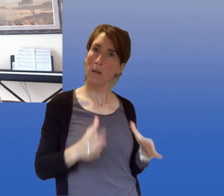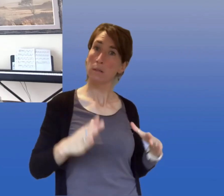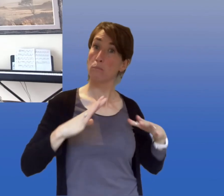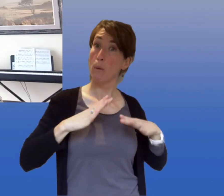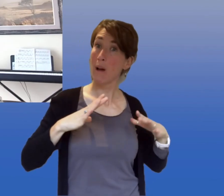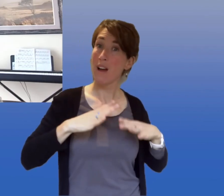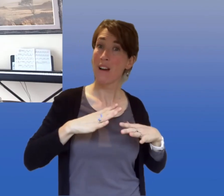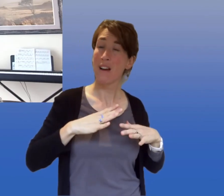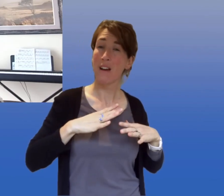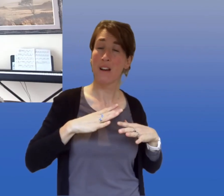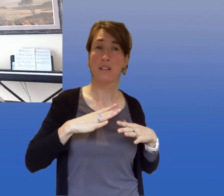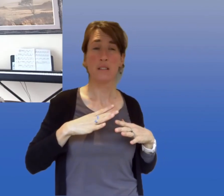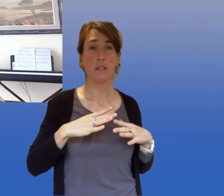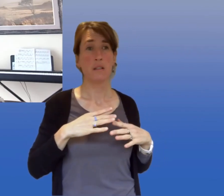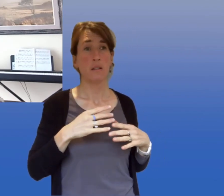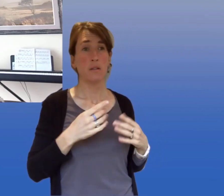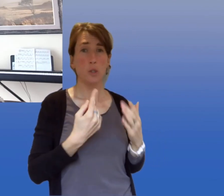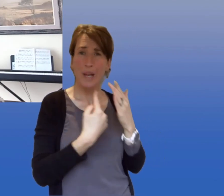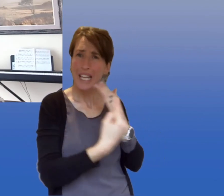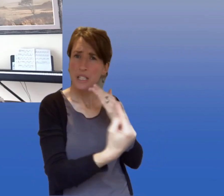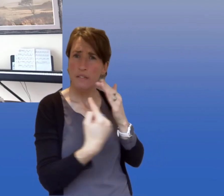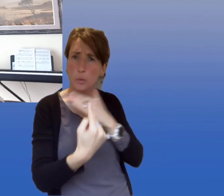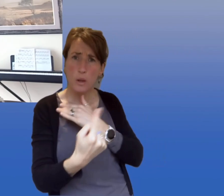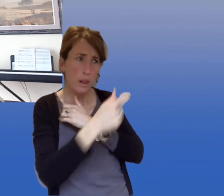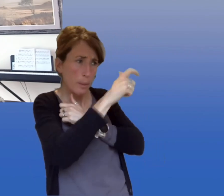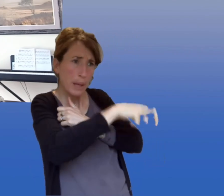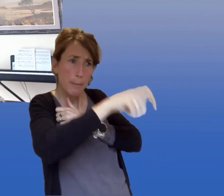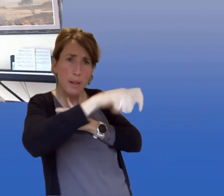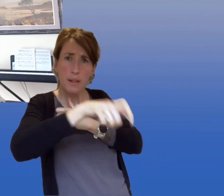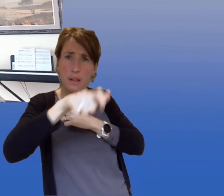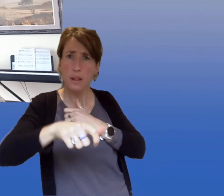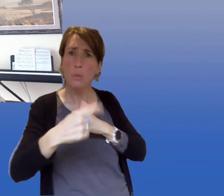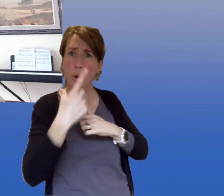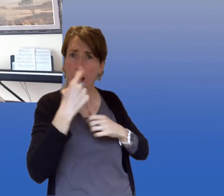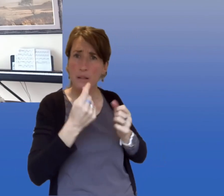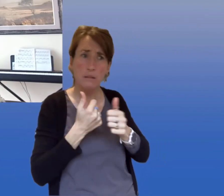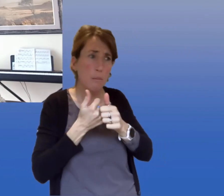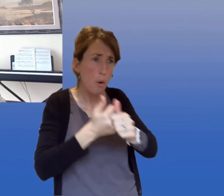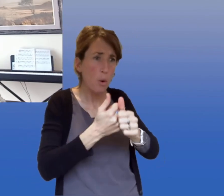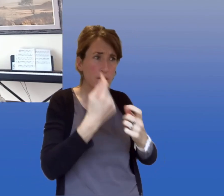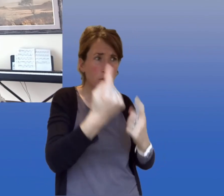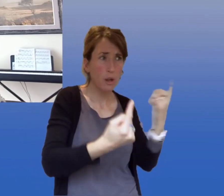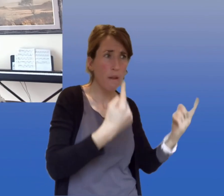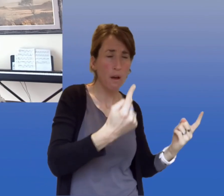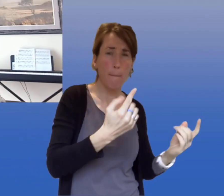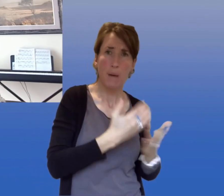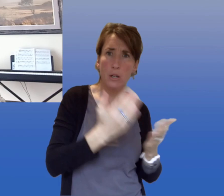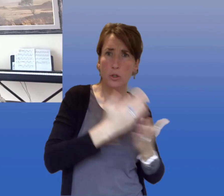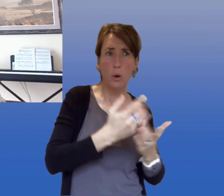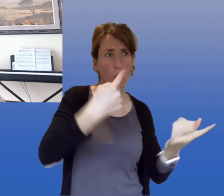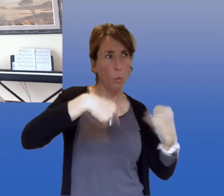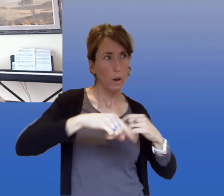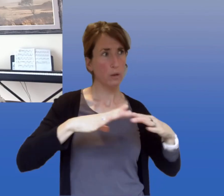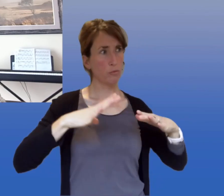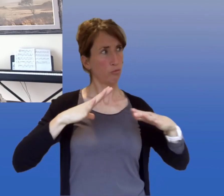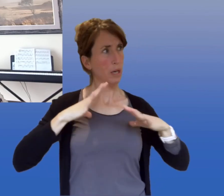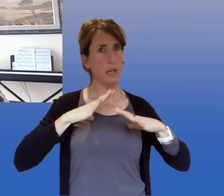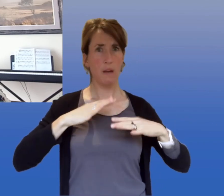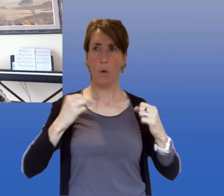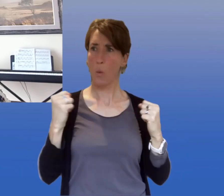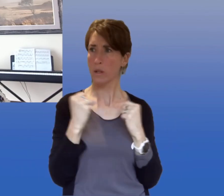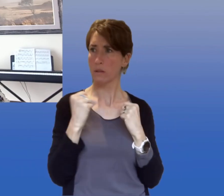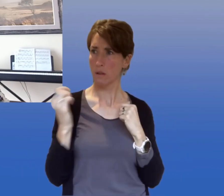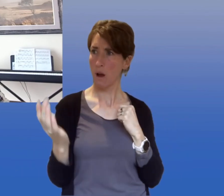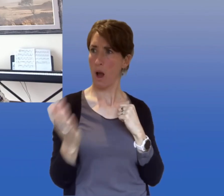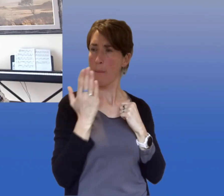difficulties. And there are things that the classics, but they remain true. But there are things that we can do as individuals